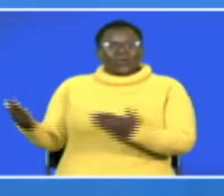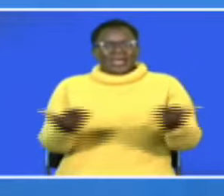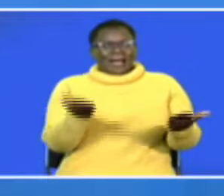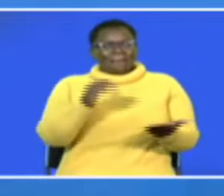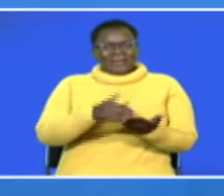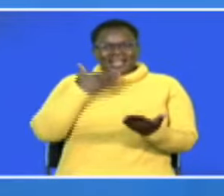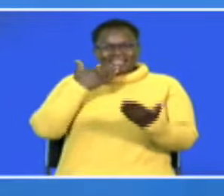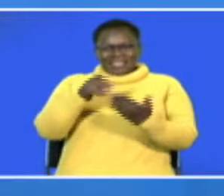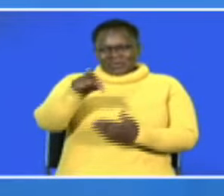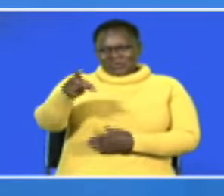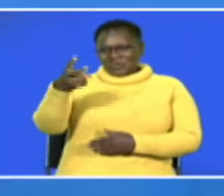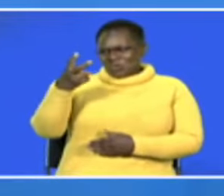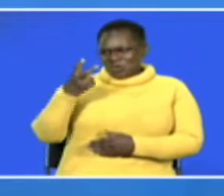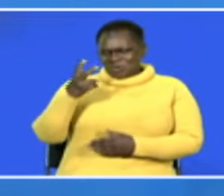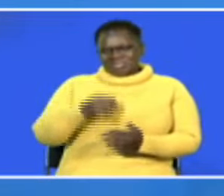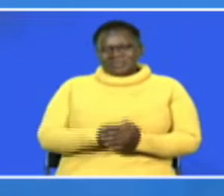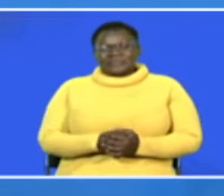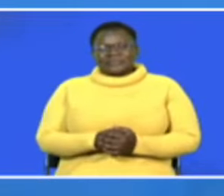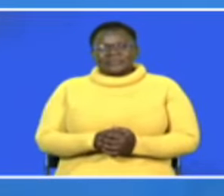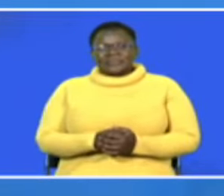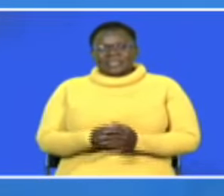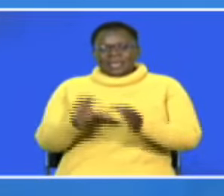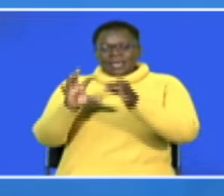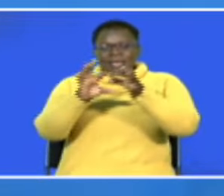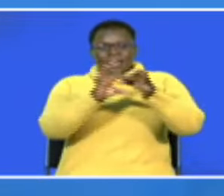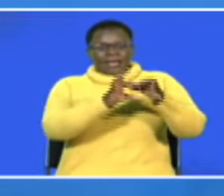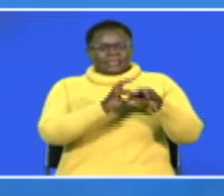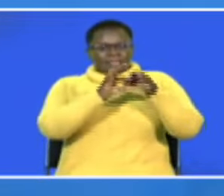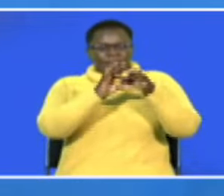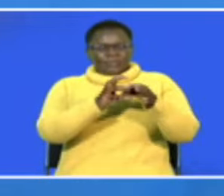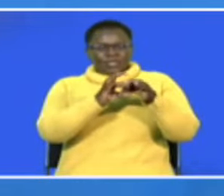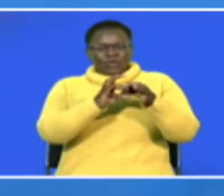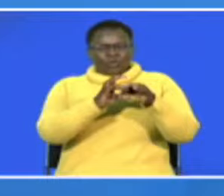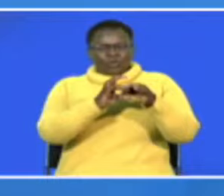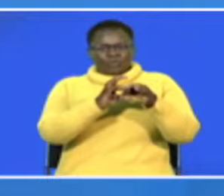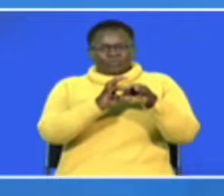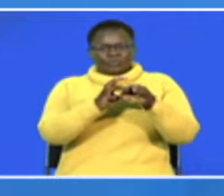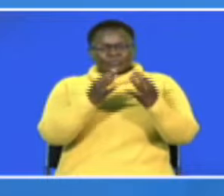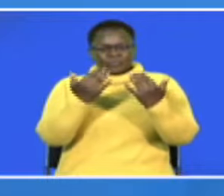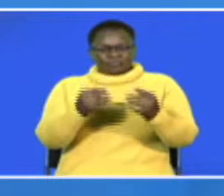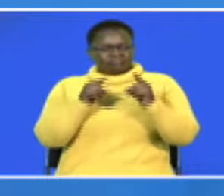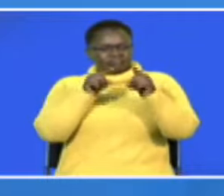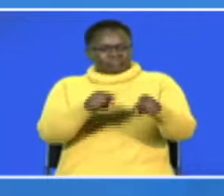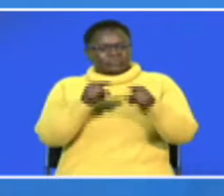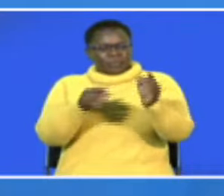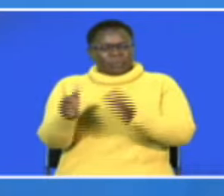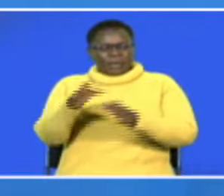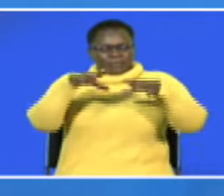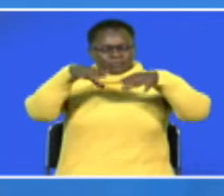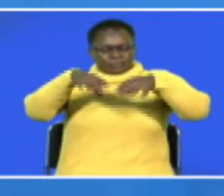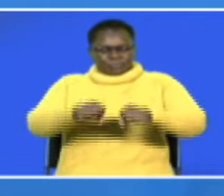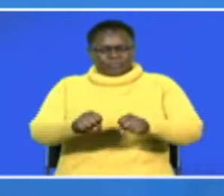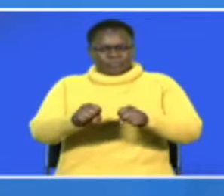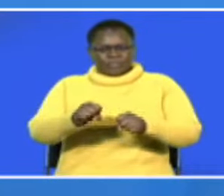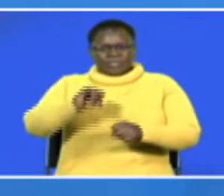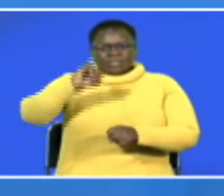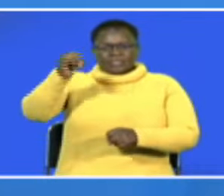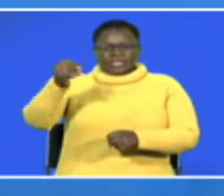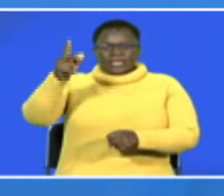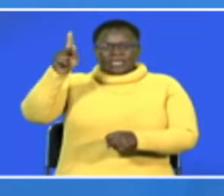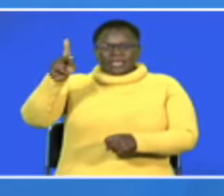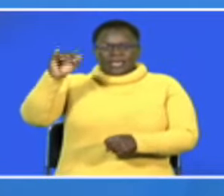back and thank you for staying with Checkpoint. The Azimio La Umoja One Kenya Coalition has condemned the planned takeover of Kenya's